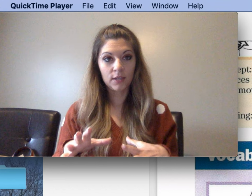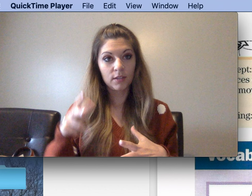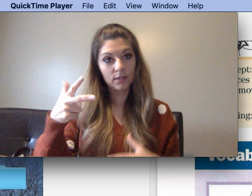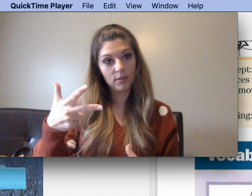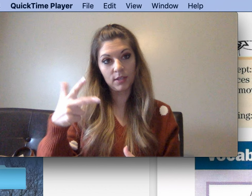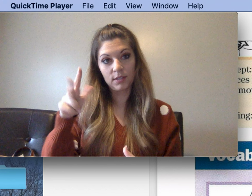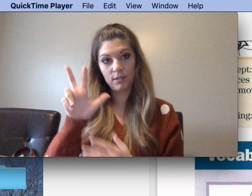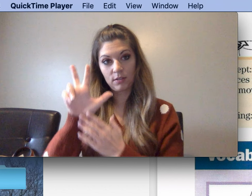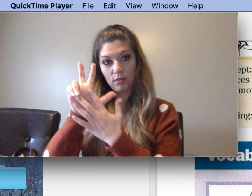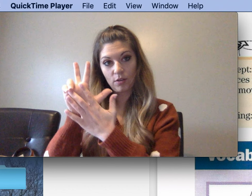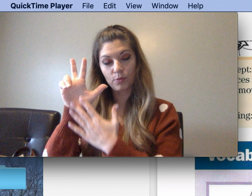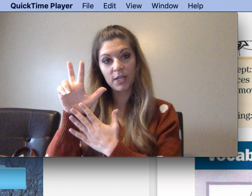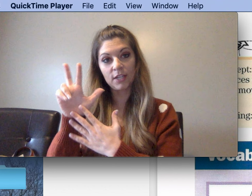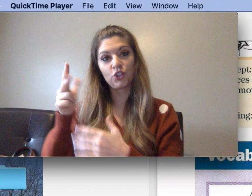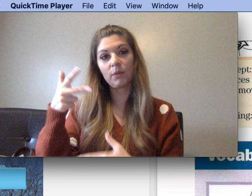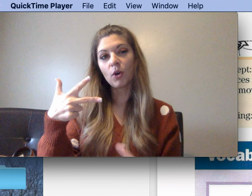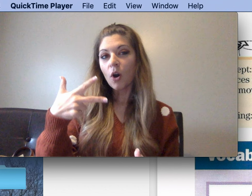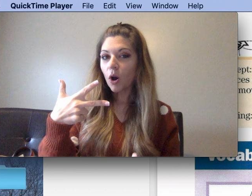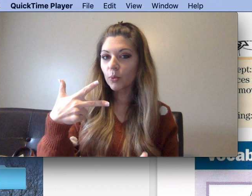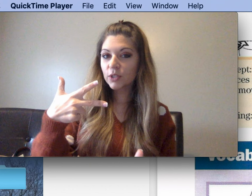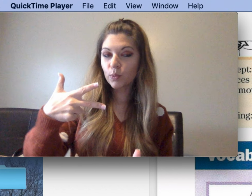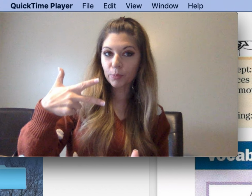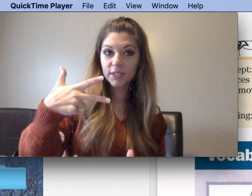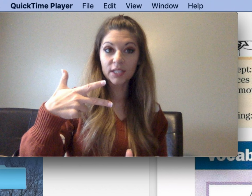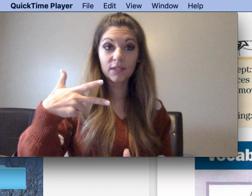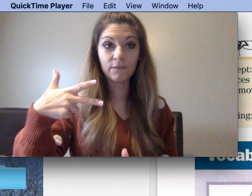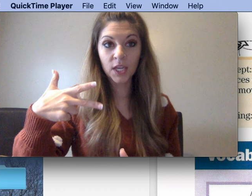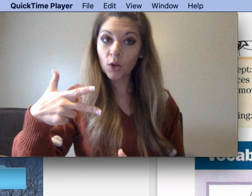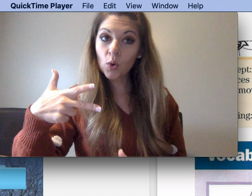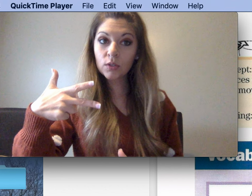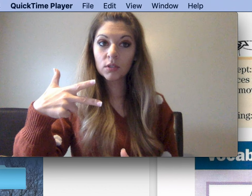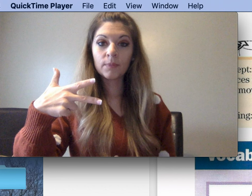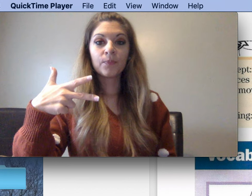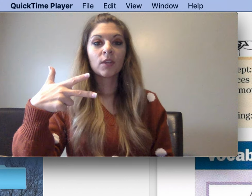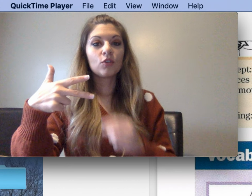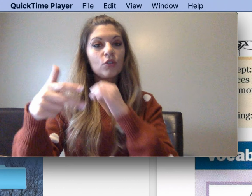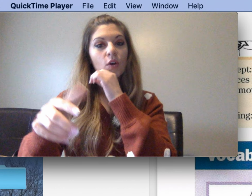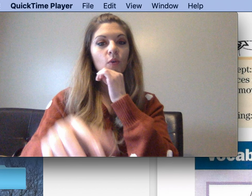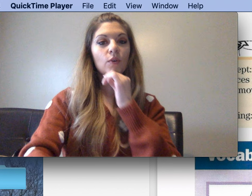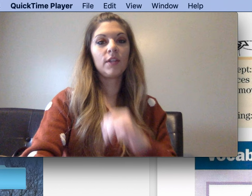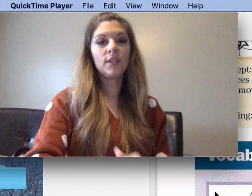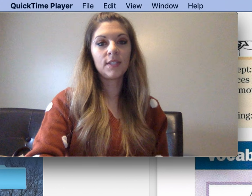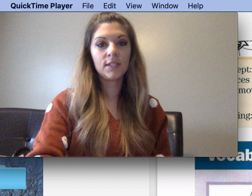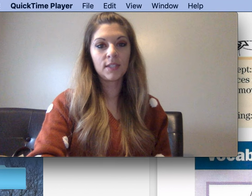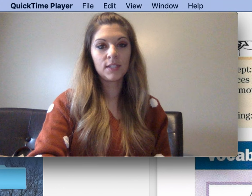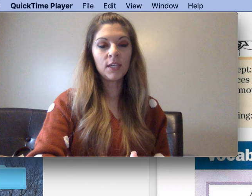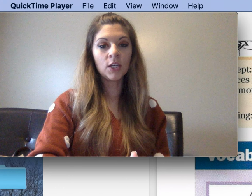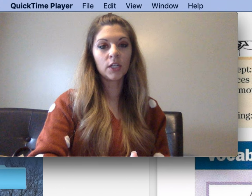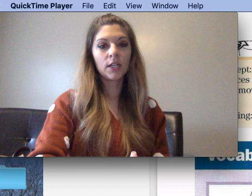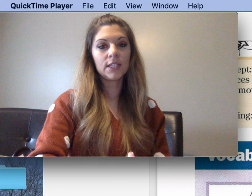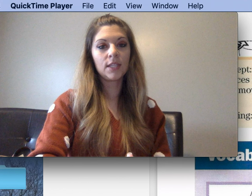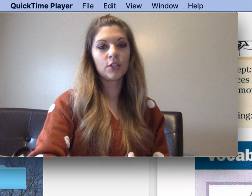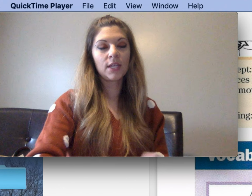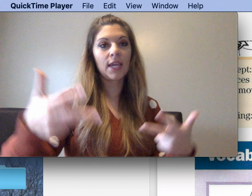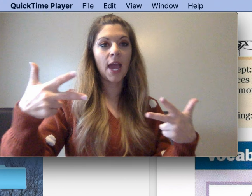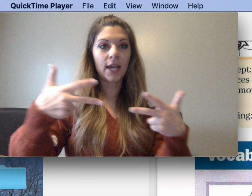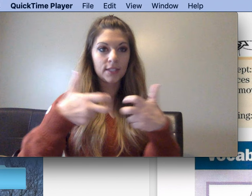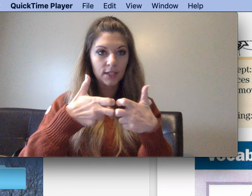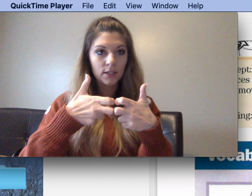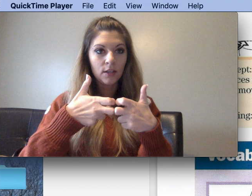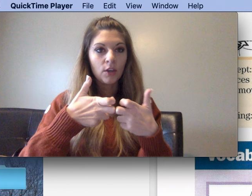CL3, this 3-hand shape, always represents vehicles. So in this instance here, they're